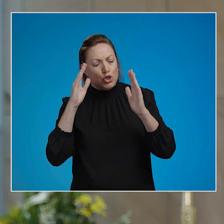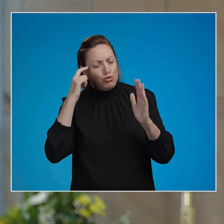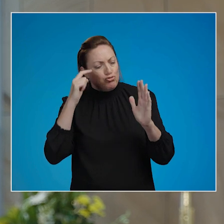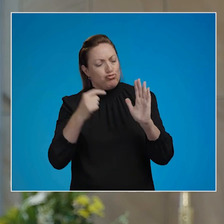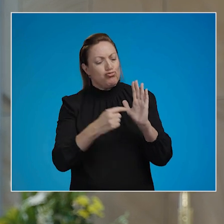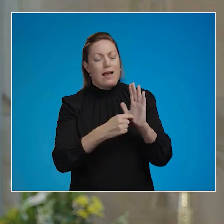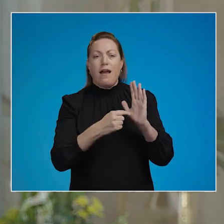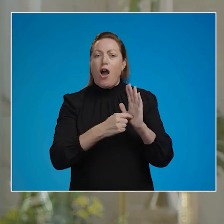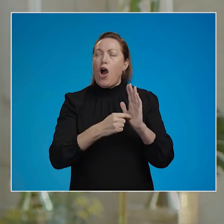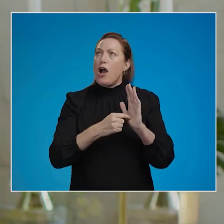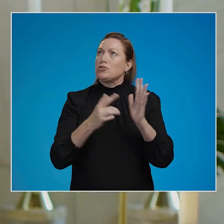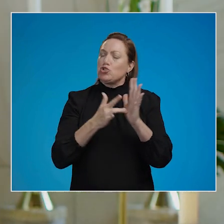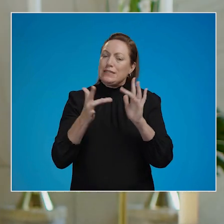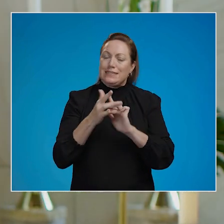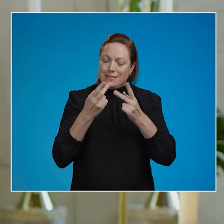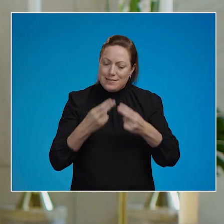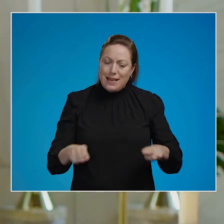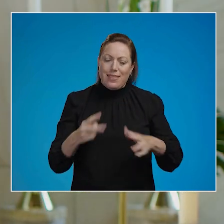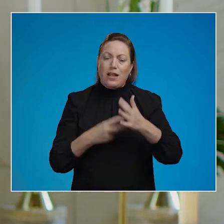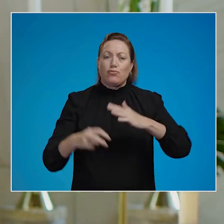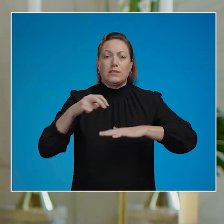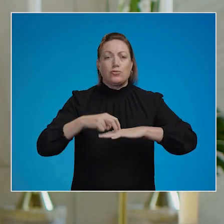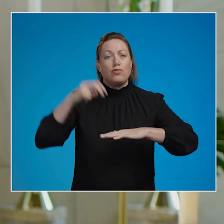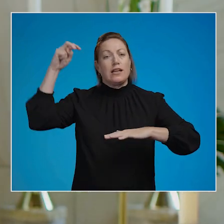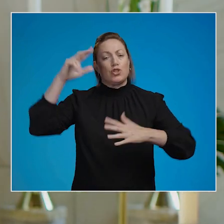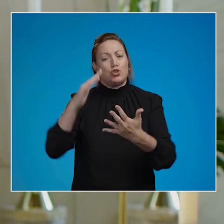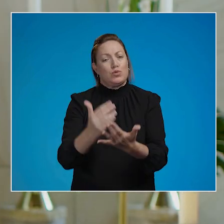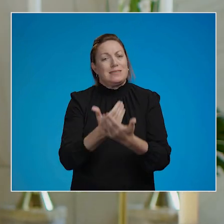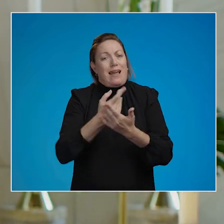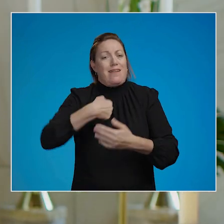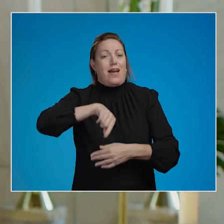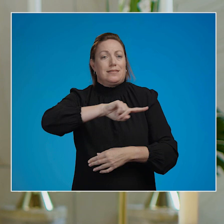church, and recognizing the sacrificial victim by whose death you willed to